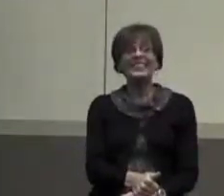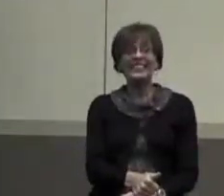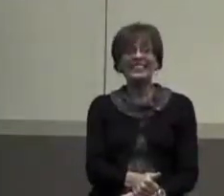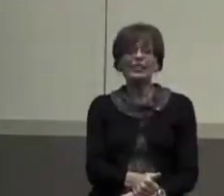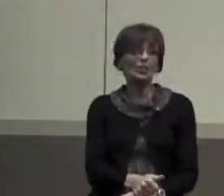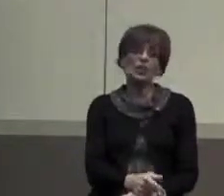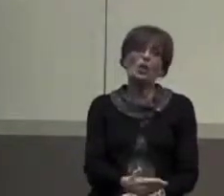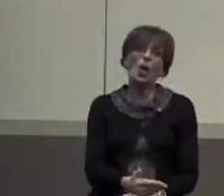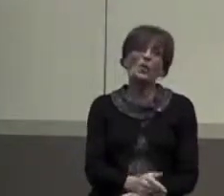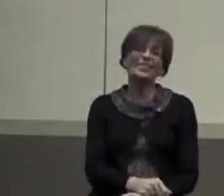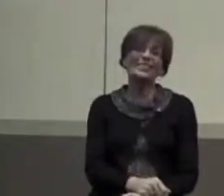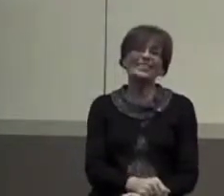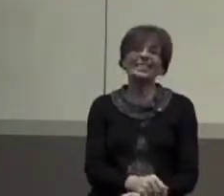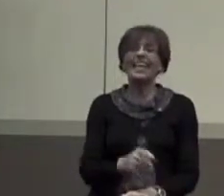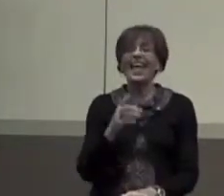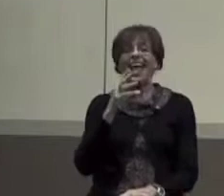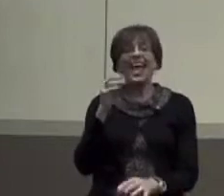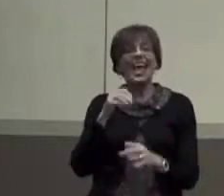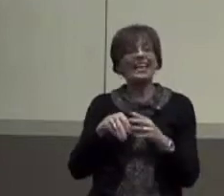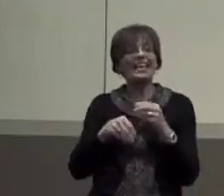So in addition to